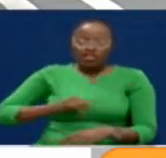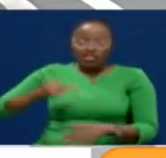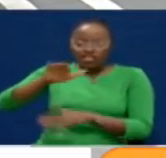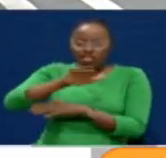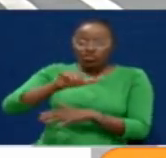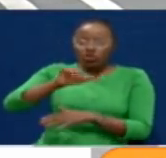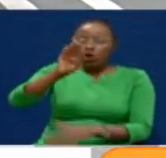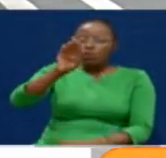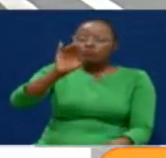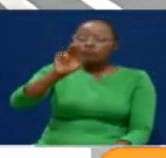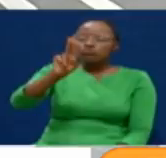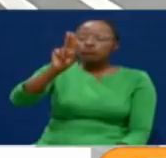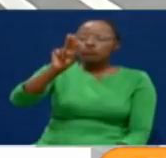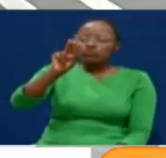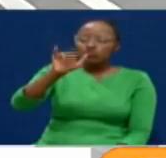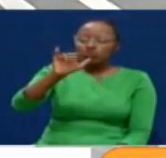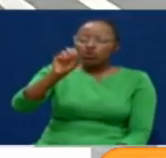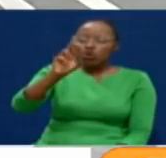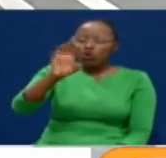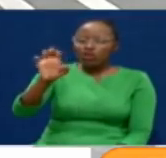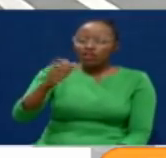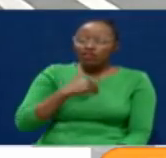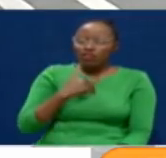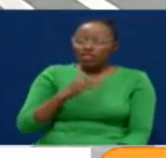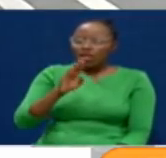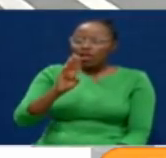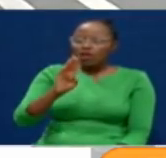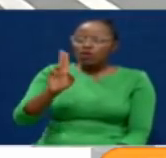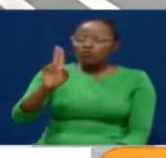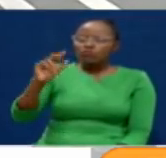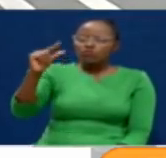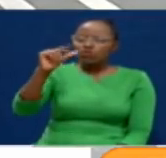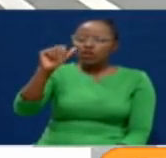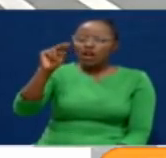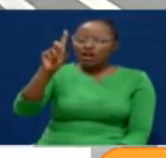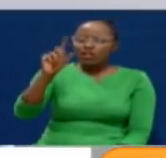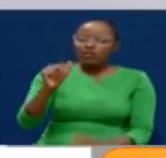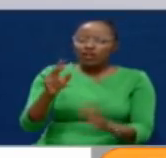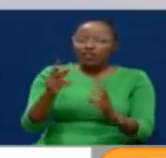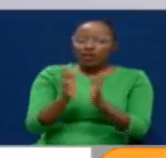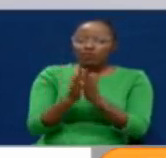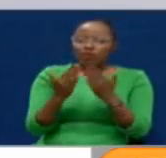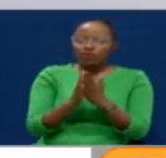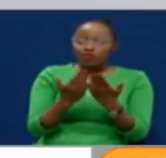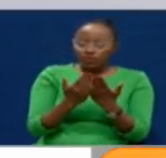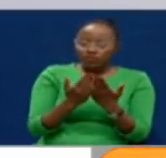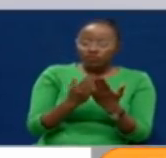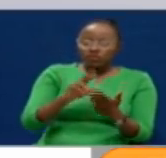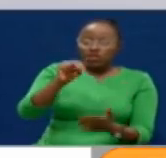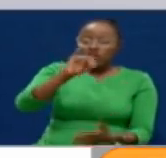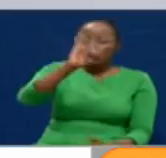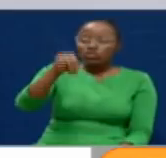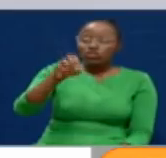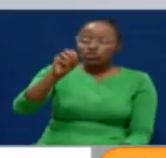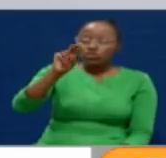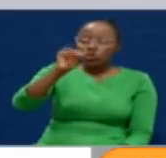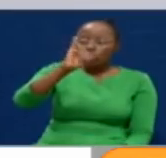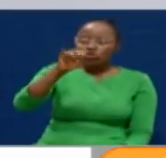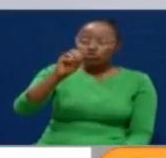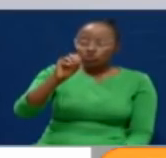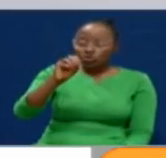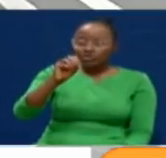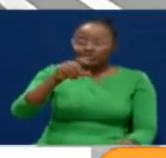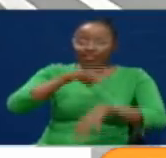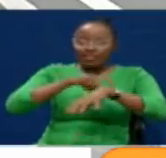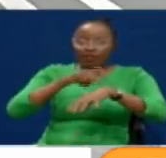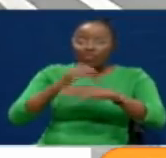Yes. They had a kingdom. Buganda kingdom. Buganda. Yeah. So the book is entitled Njonjo's Time. Oh, wow. Look at that. And it's coming